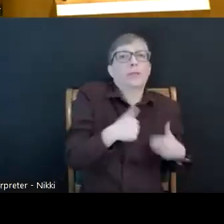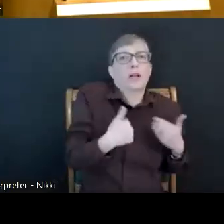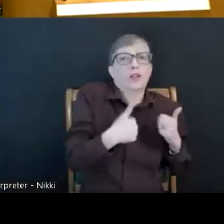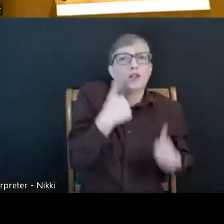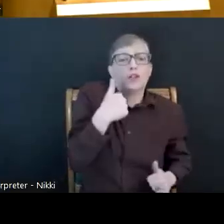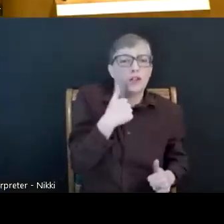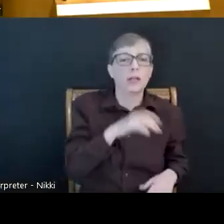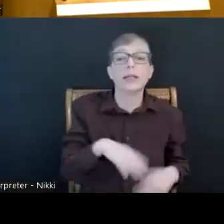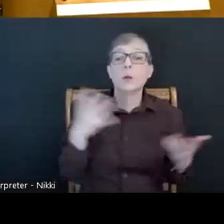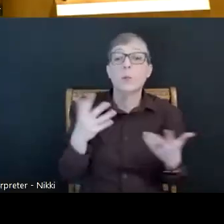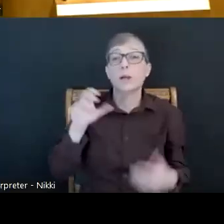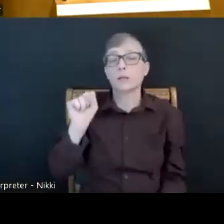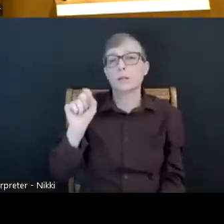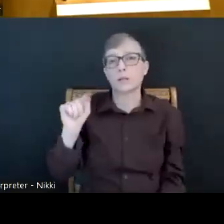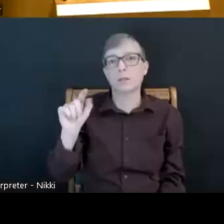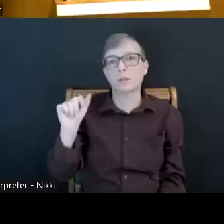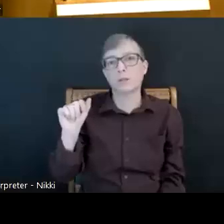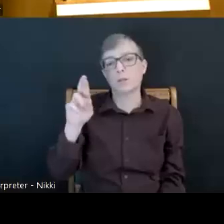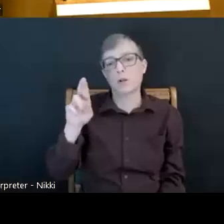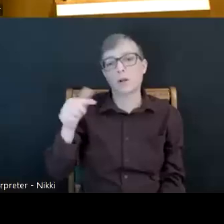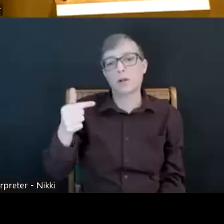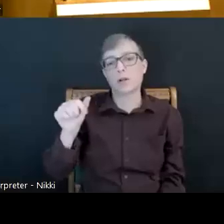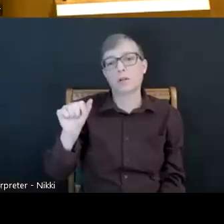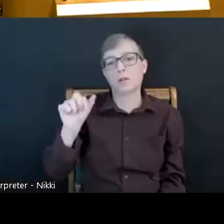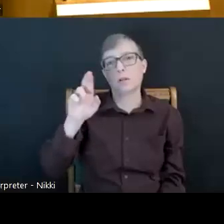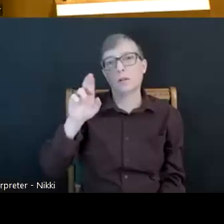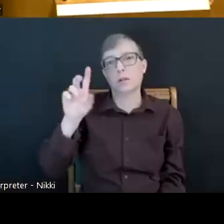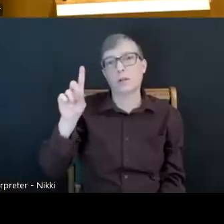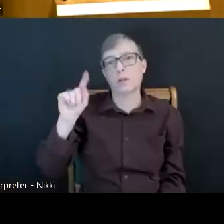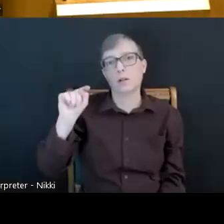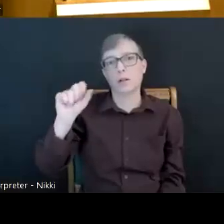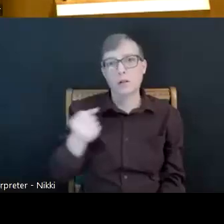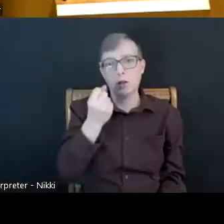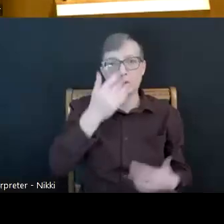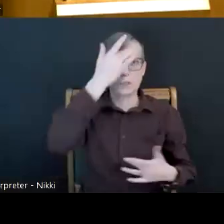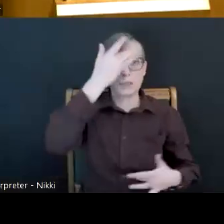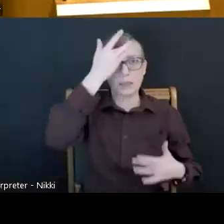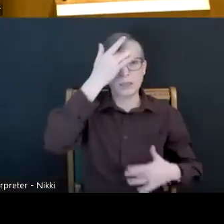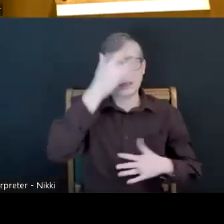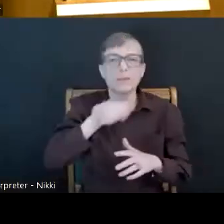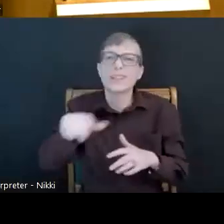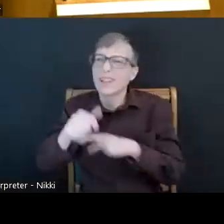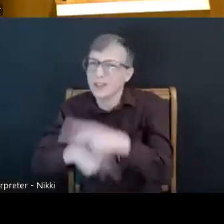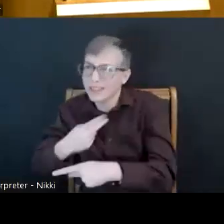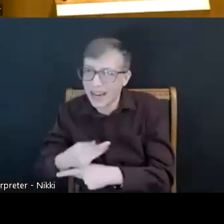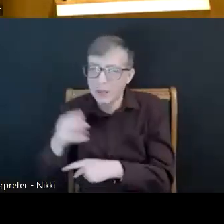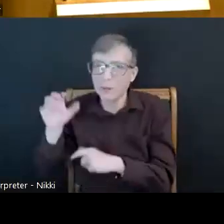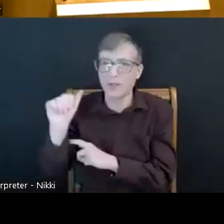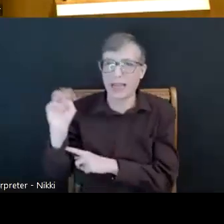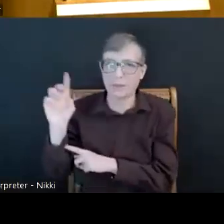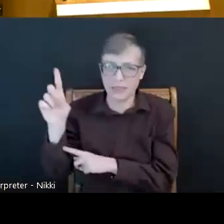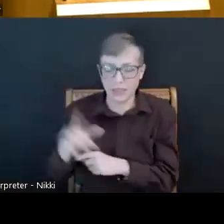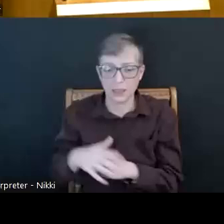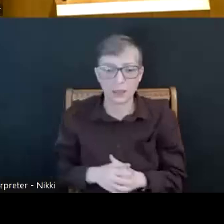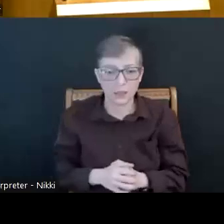Stargardt's disease. Essentially, it's another type of macular degeneration. And as you can see